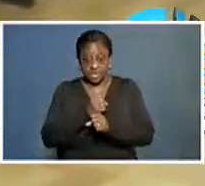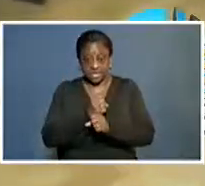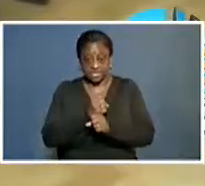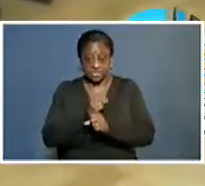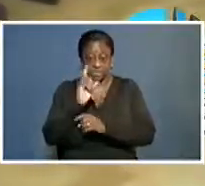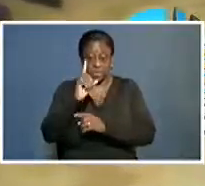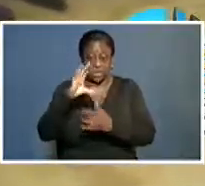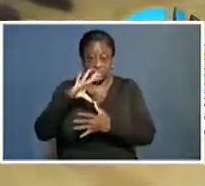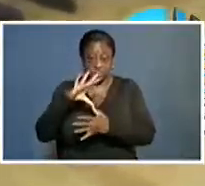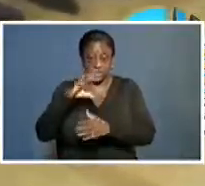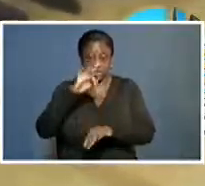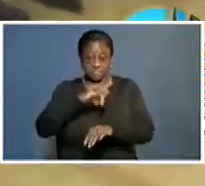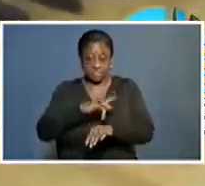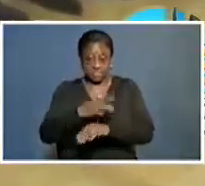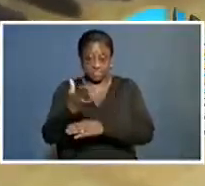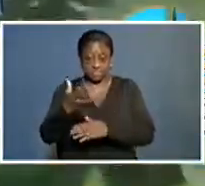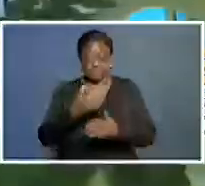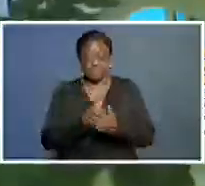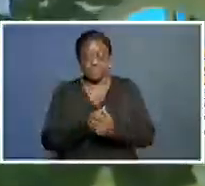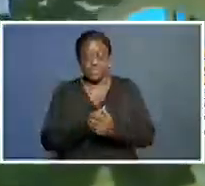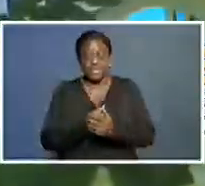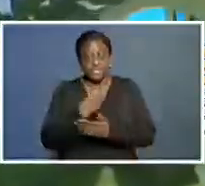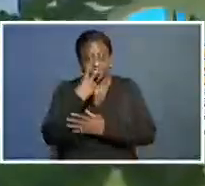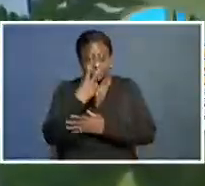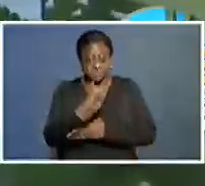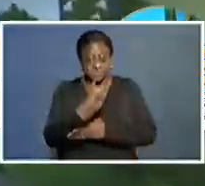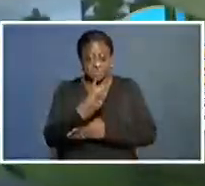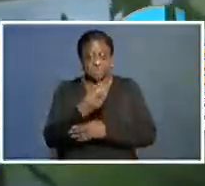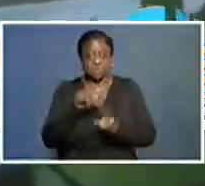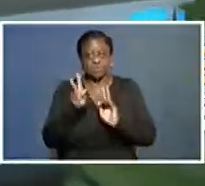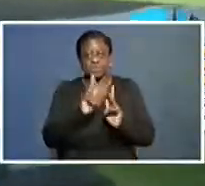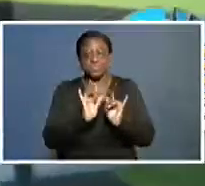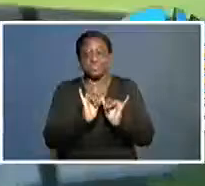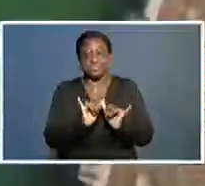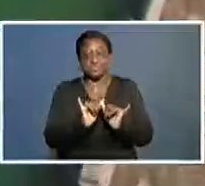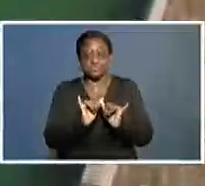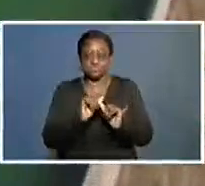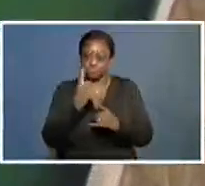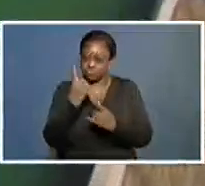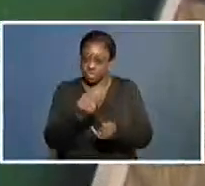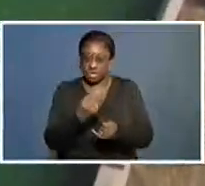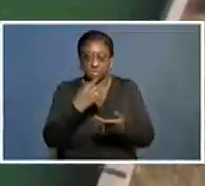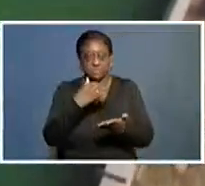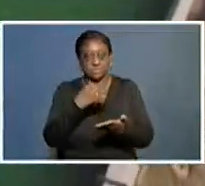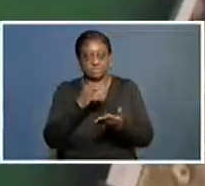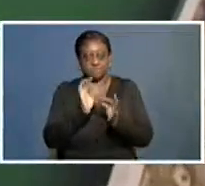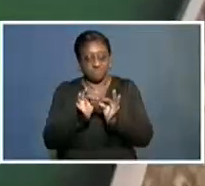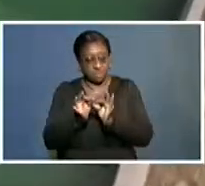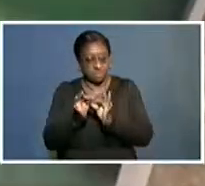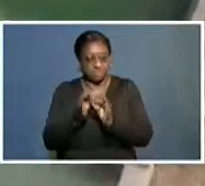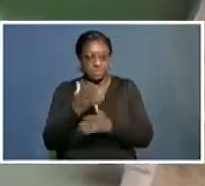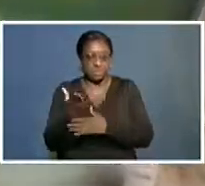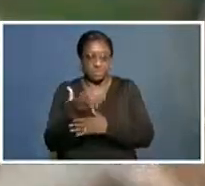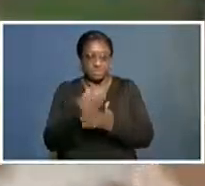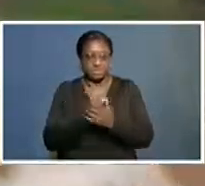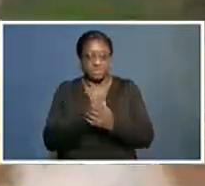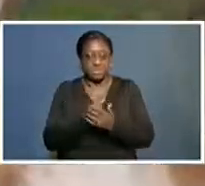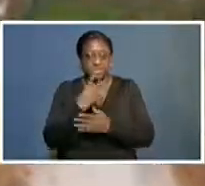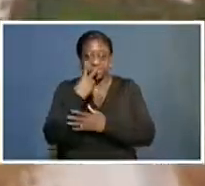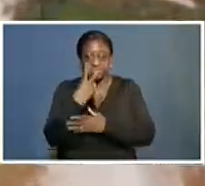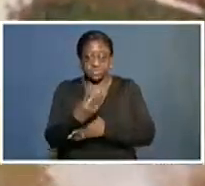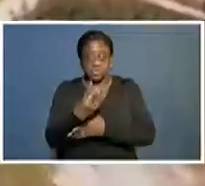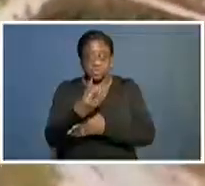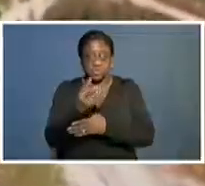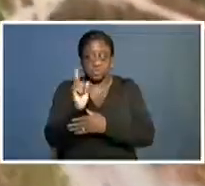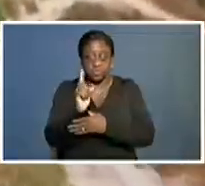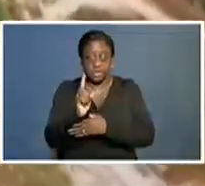touchdown. While in the community where residents are still trying to recover, Cooper says they also visited the 53-acre, 40-room Montage